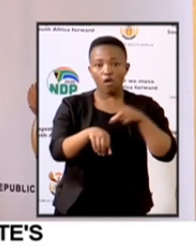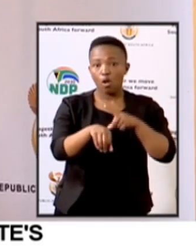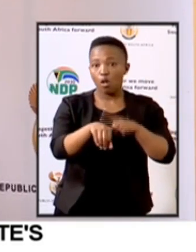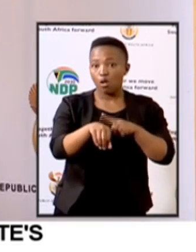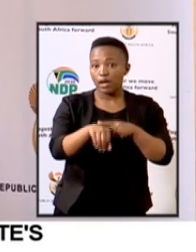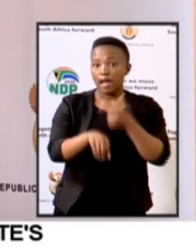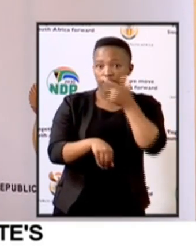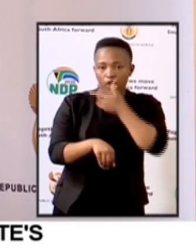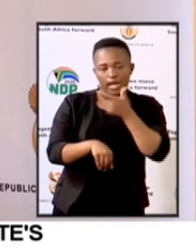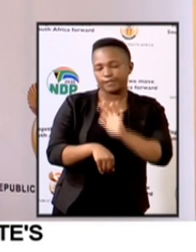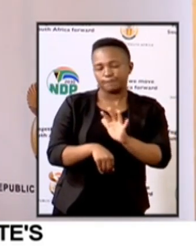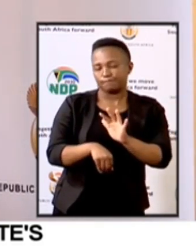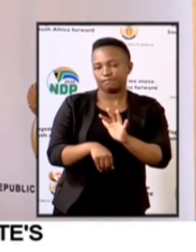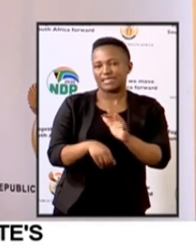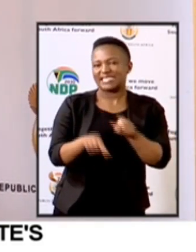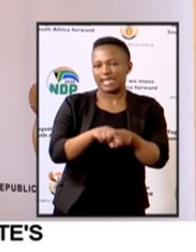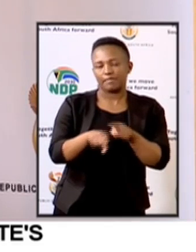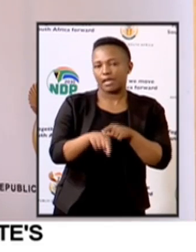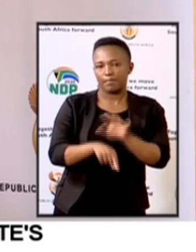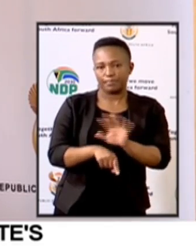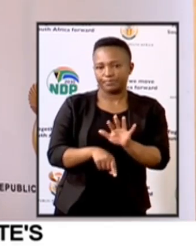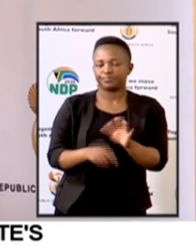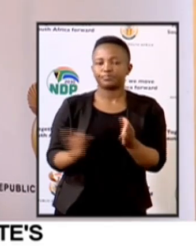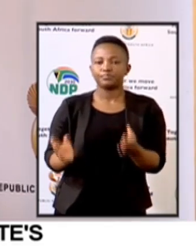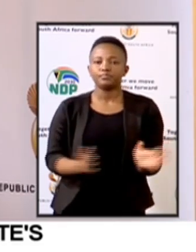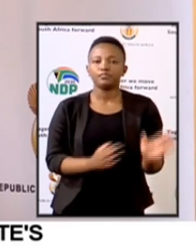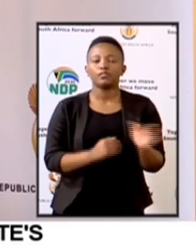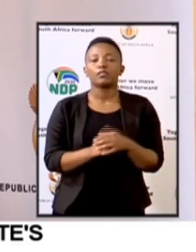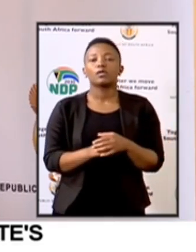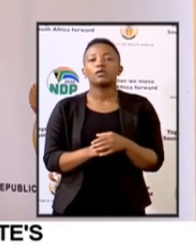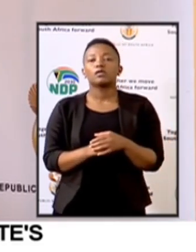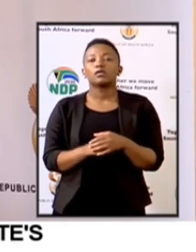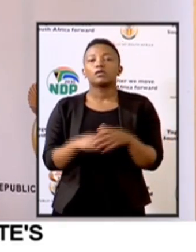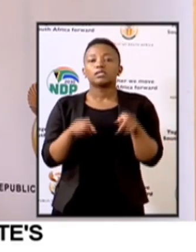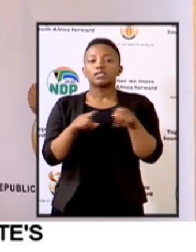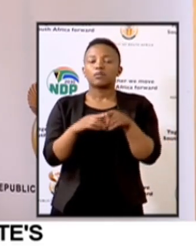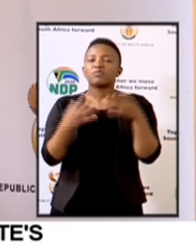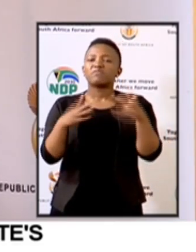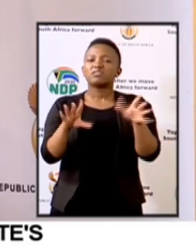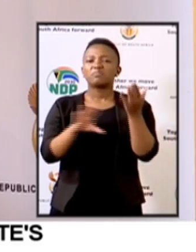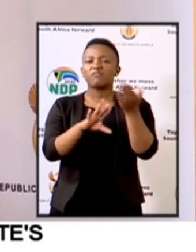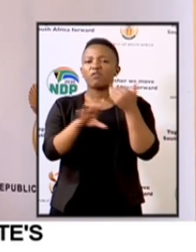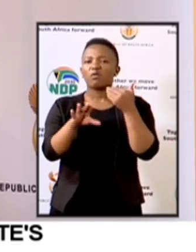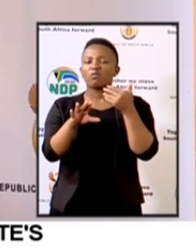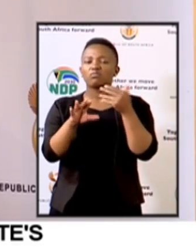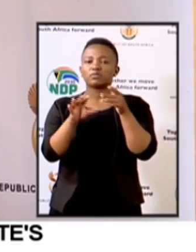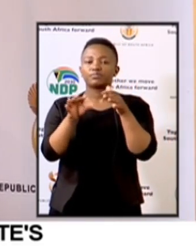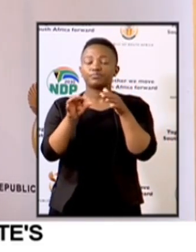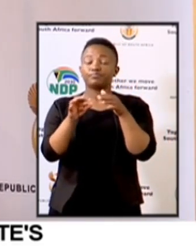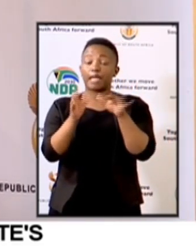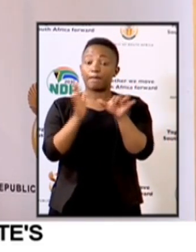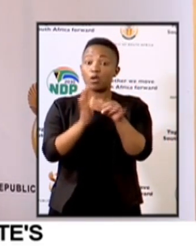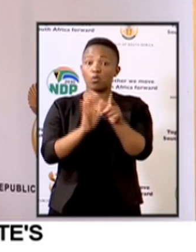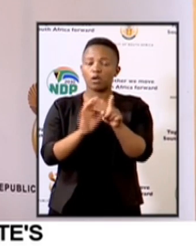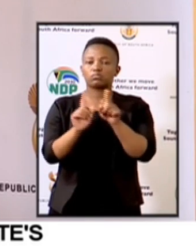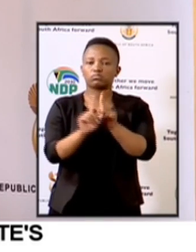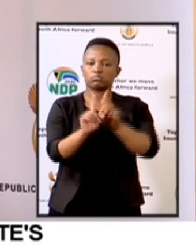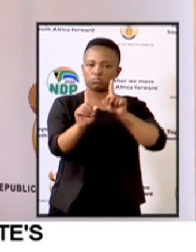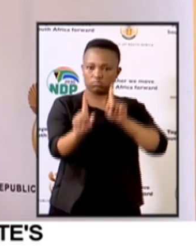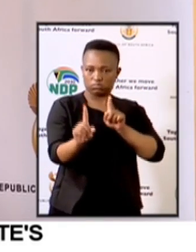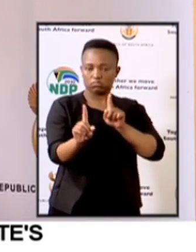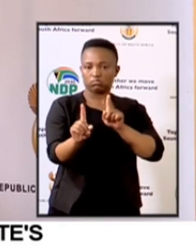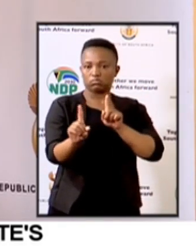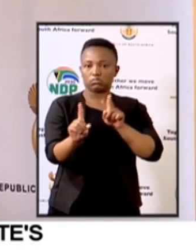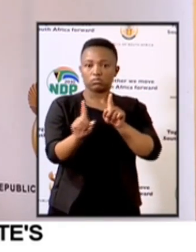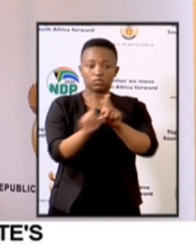On remote work arrangements, as indicated above, social distancing is an important consideration. As